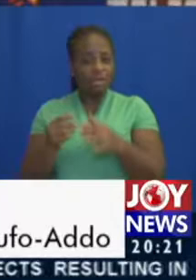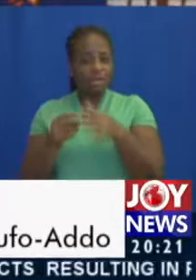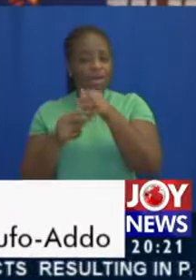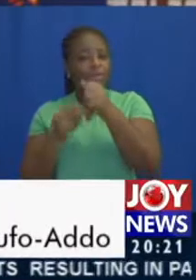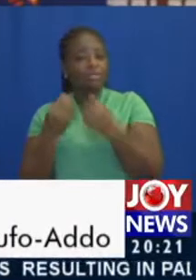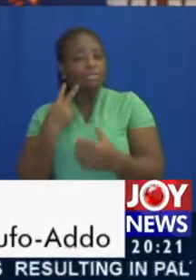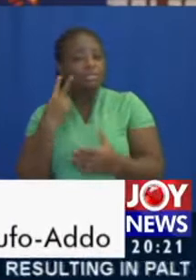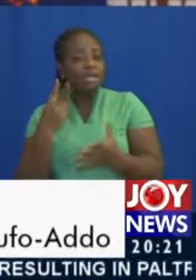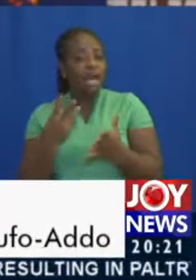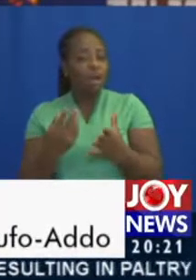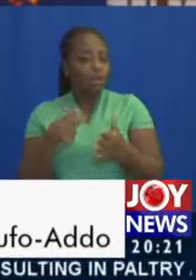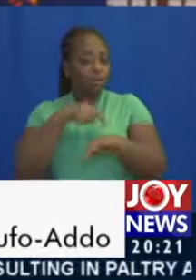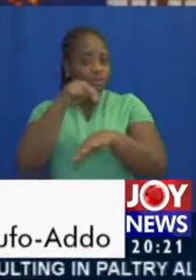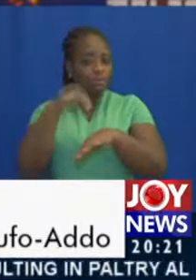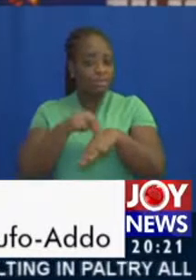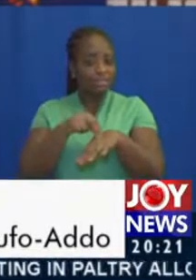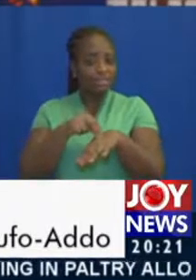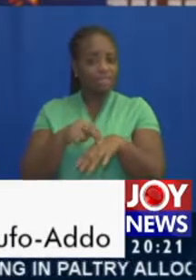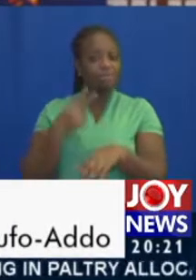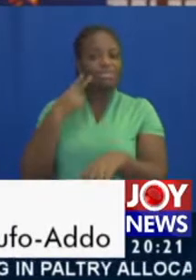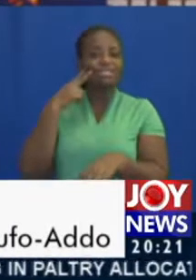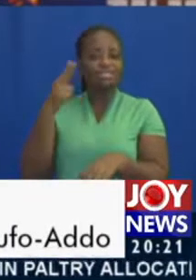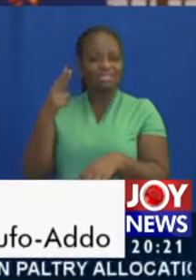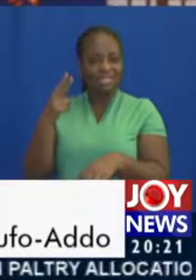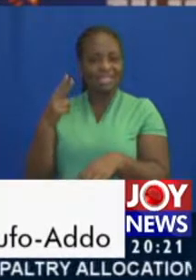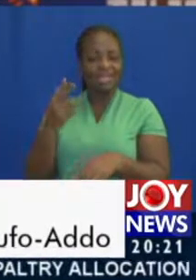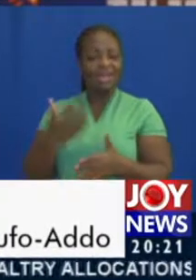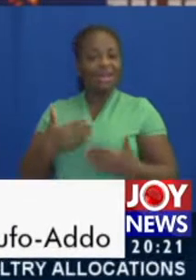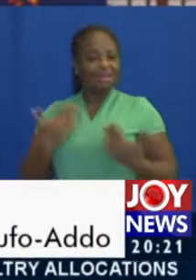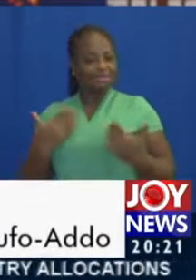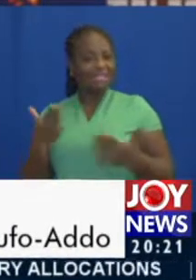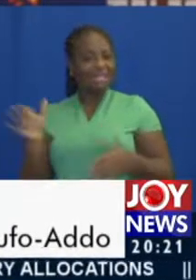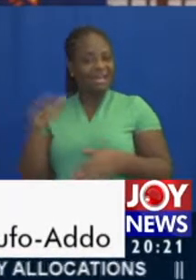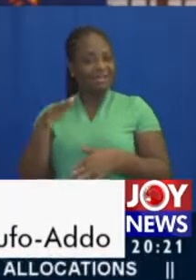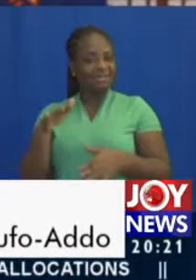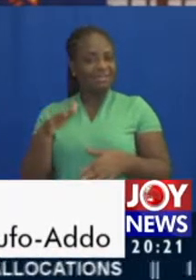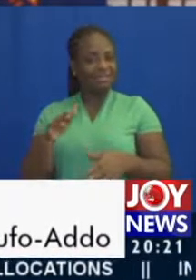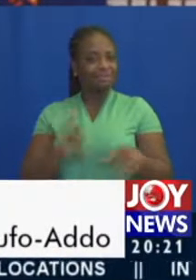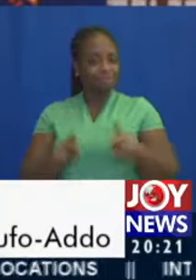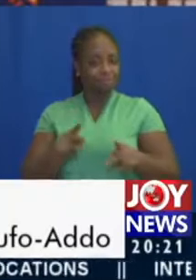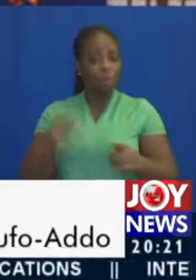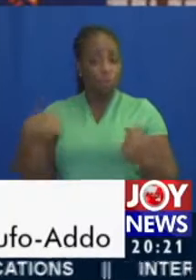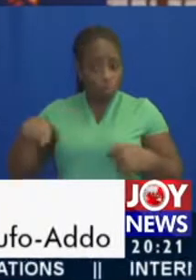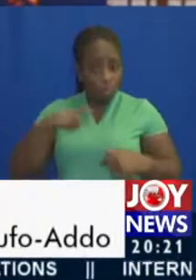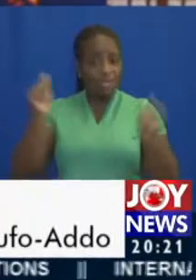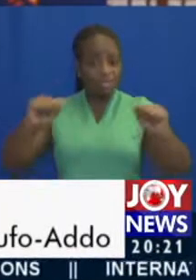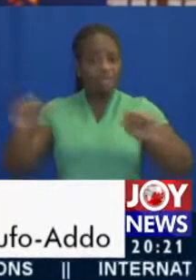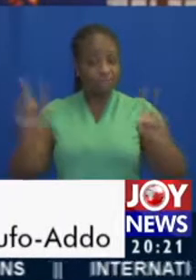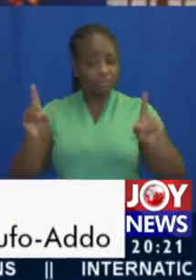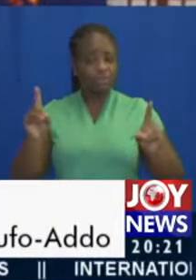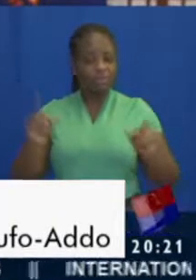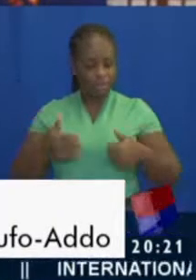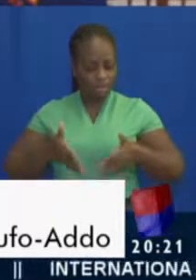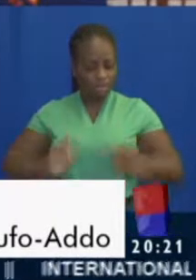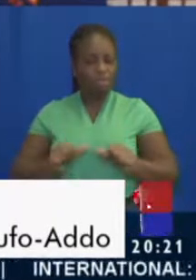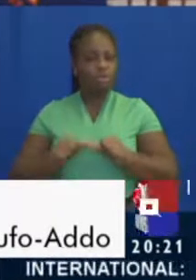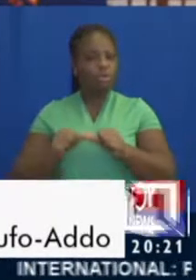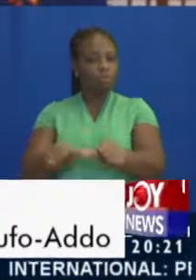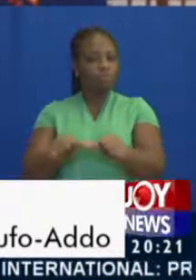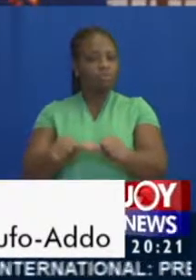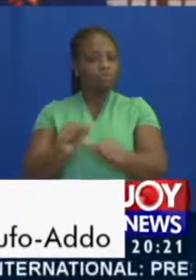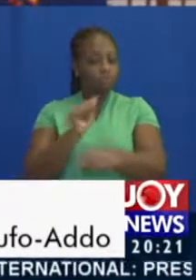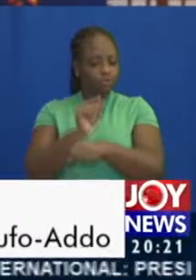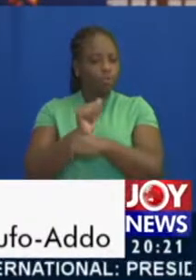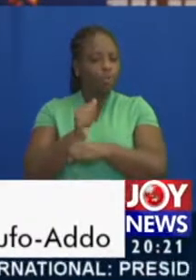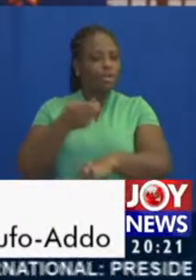find expression in our generation. We can do it, so let us continue to work hard towards